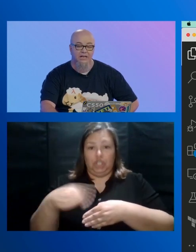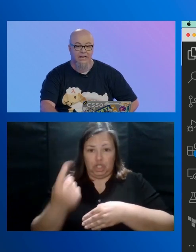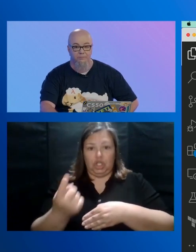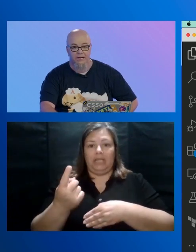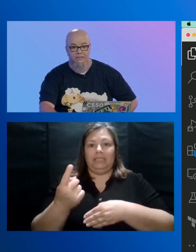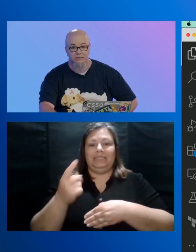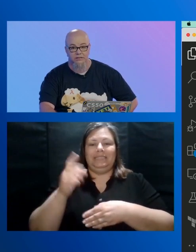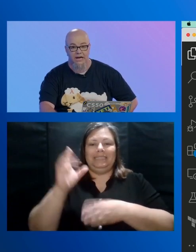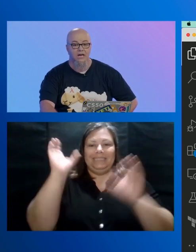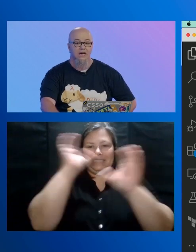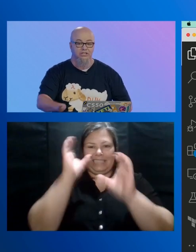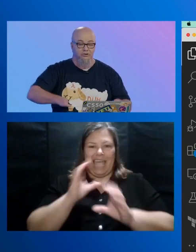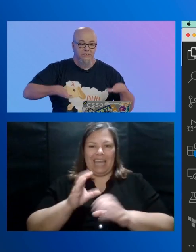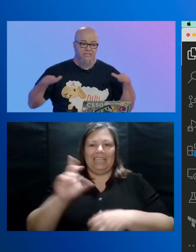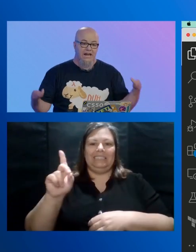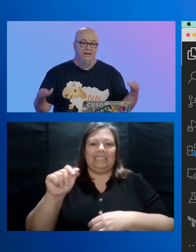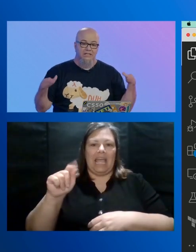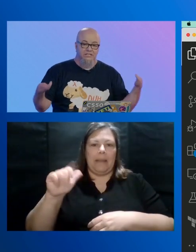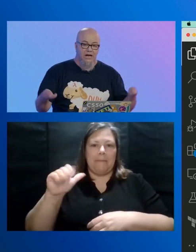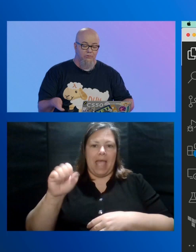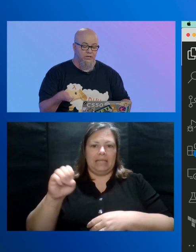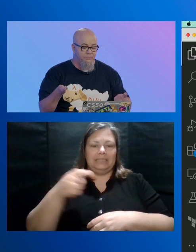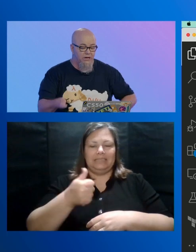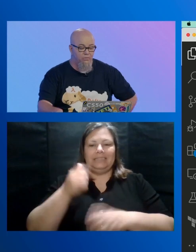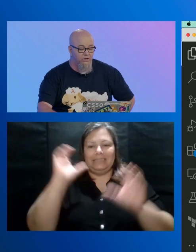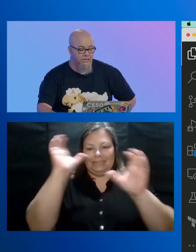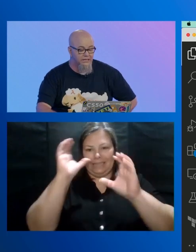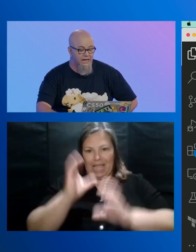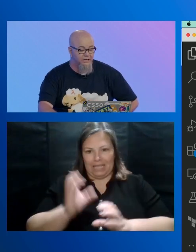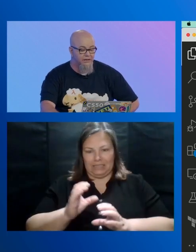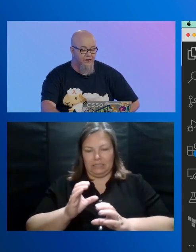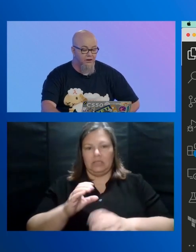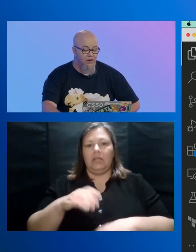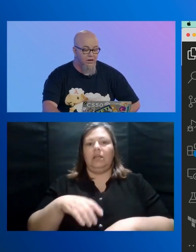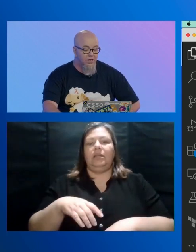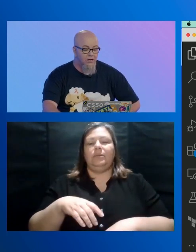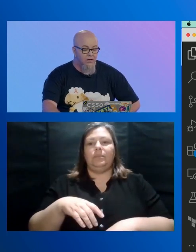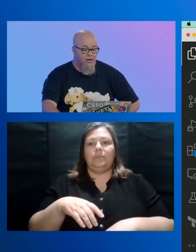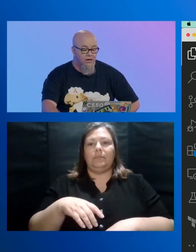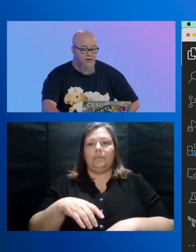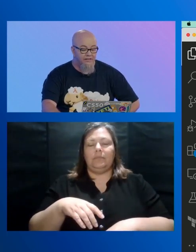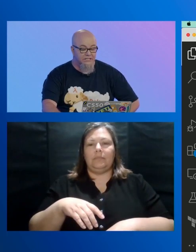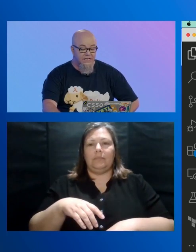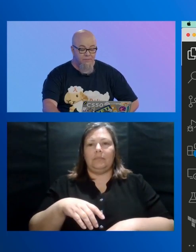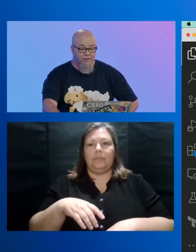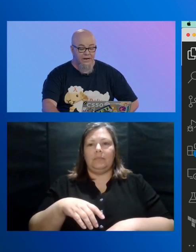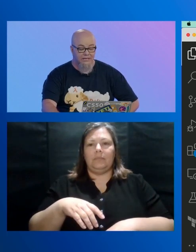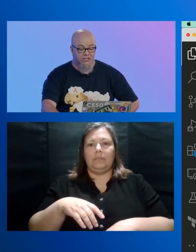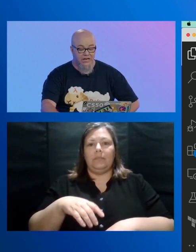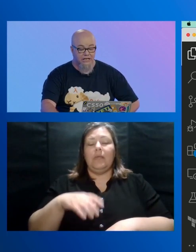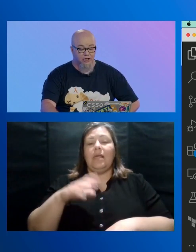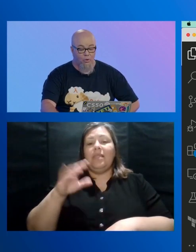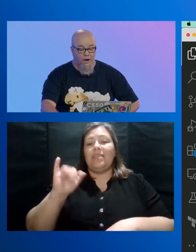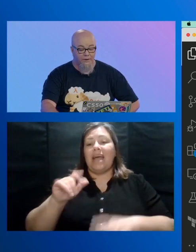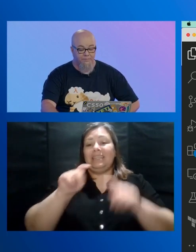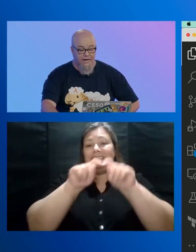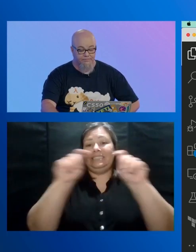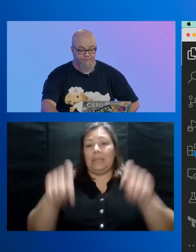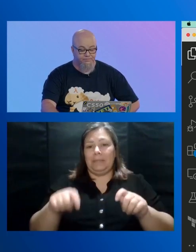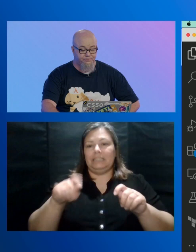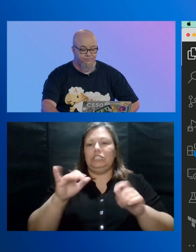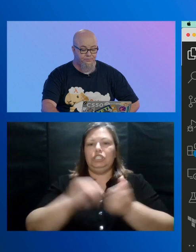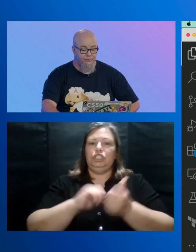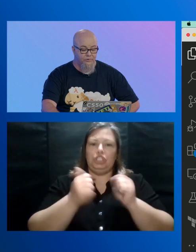scanning a database. Okay, it's doing a scan against DynamoDB, and we'll get to that a little later. Now the template has changed quite a